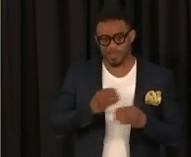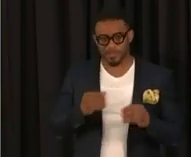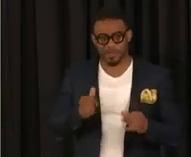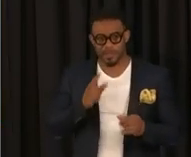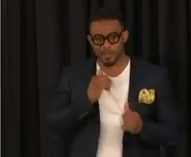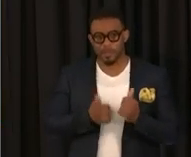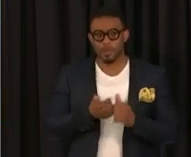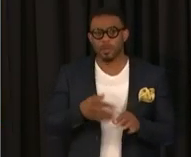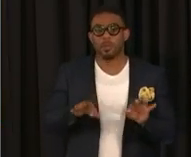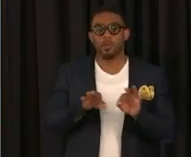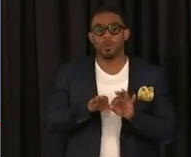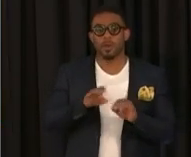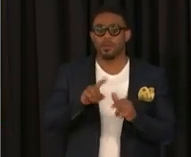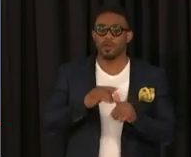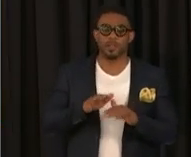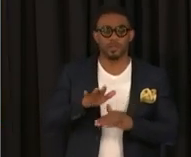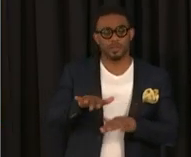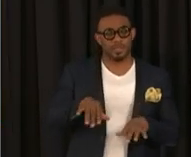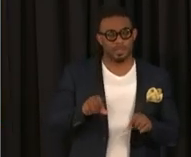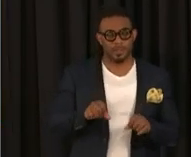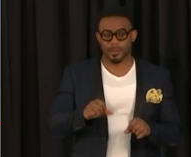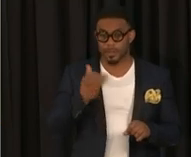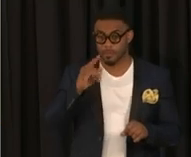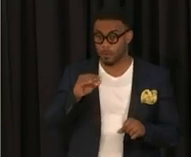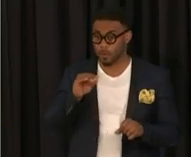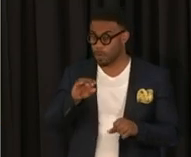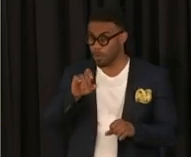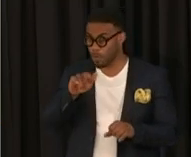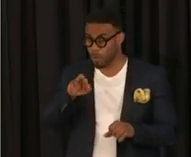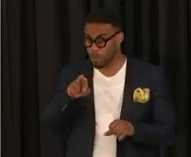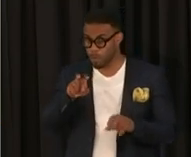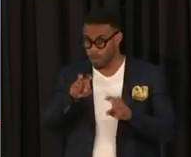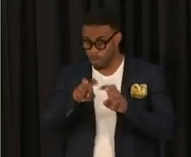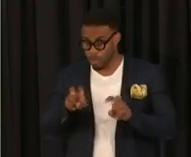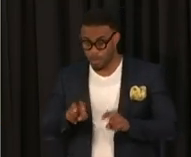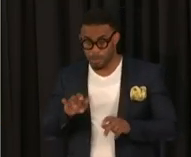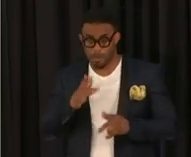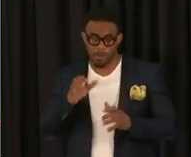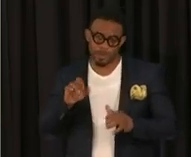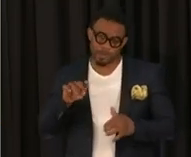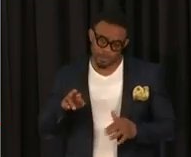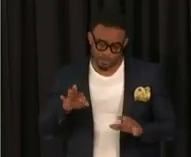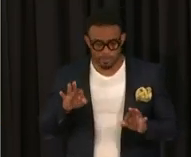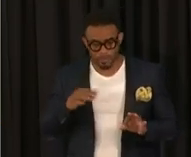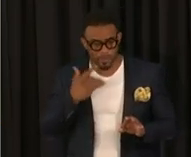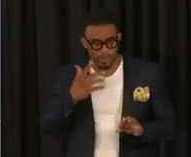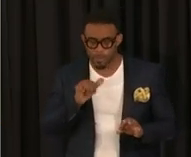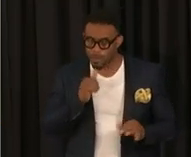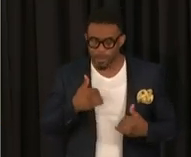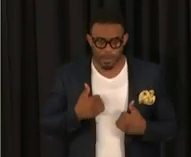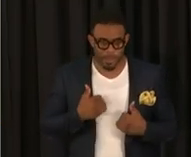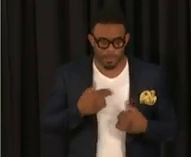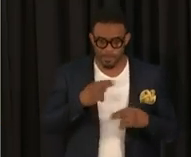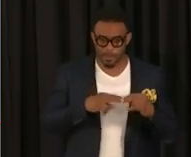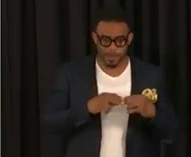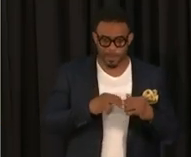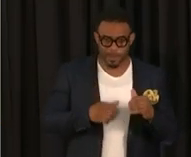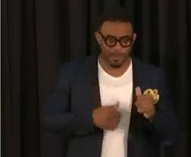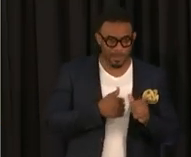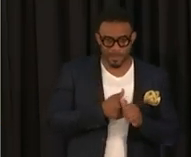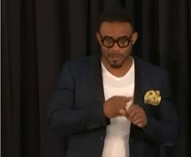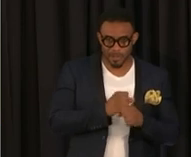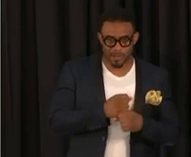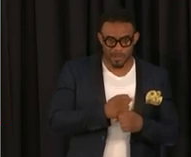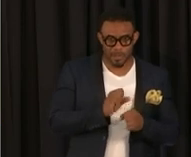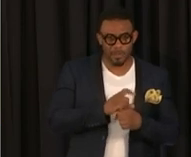energy efficiency is the most important first step that you can take. Mm-hmm. Because if you're putting solar sexy and people want to do solar, but if you don't have your building